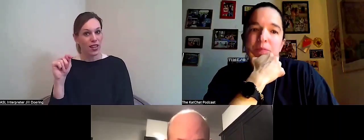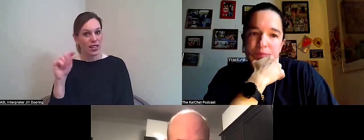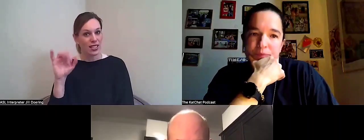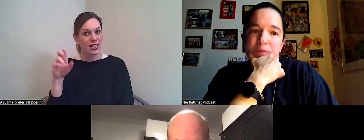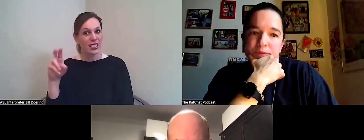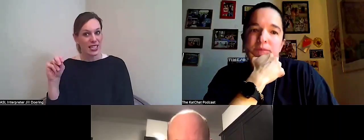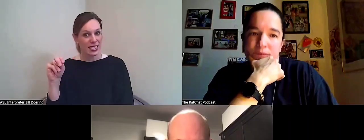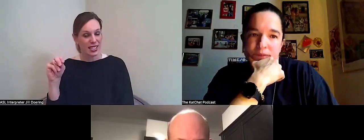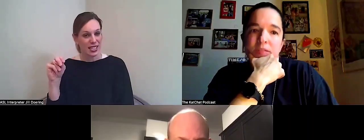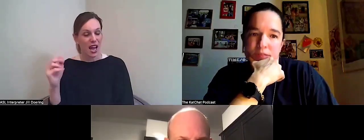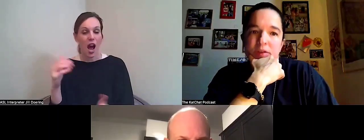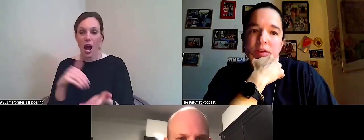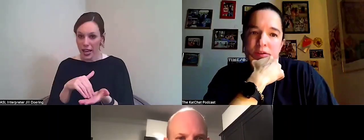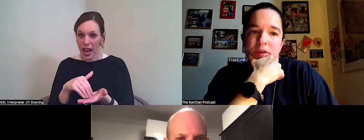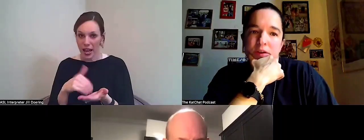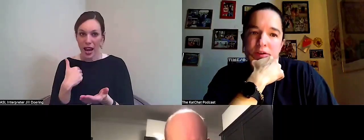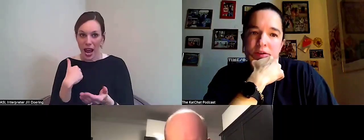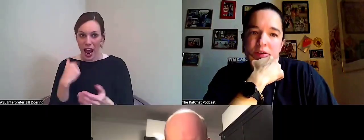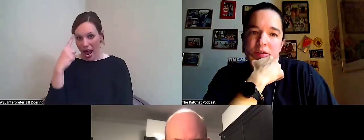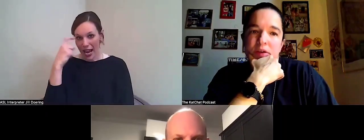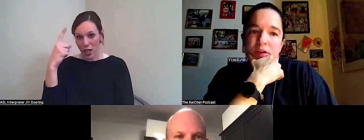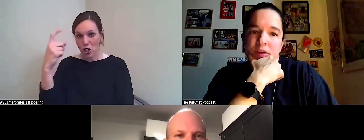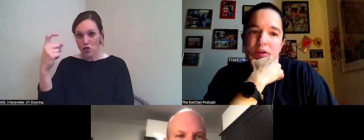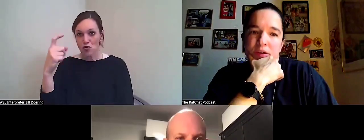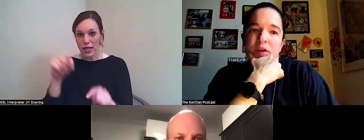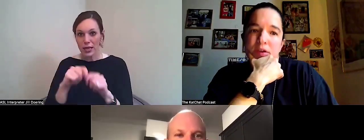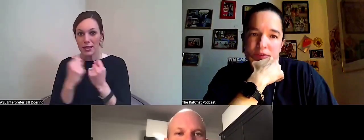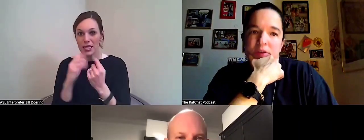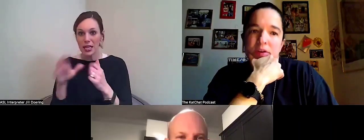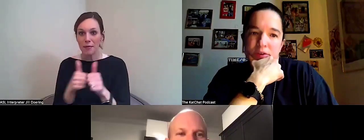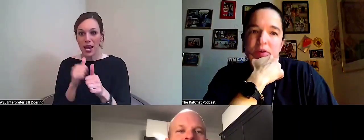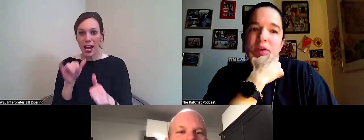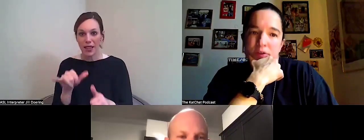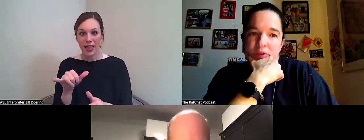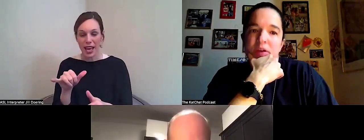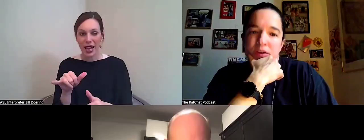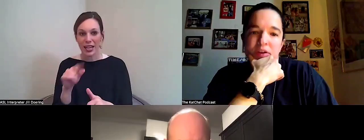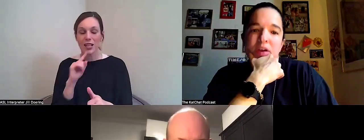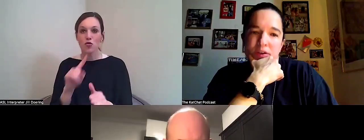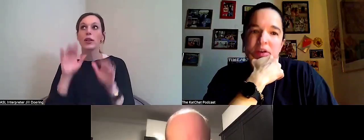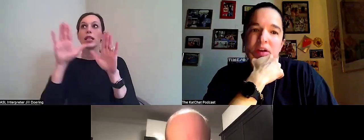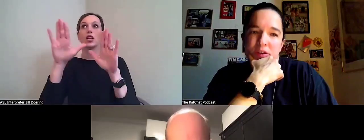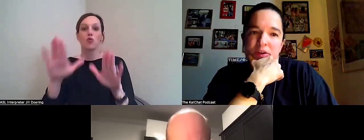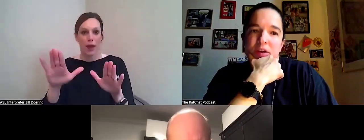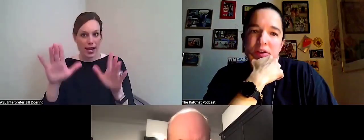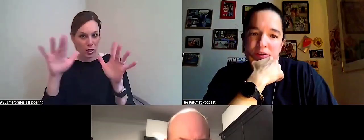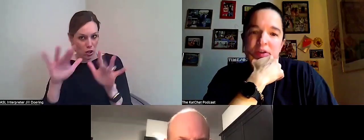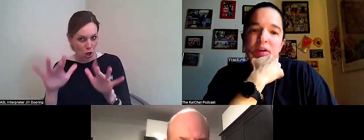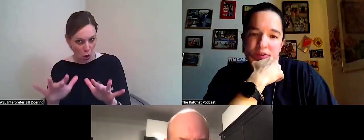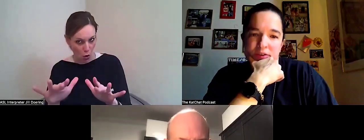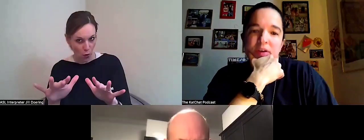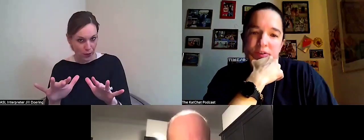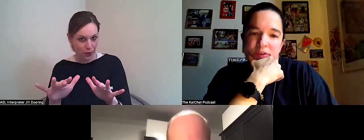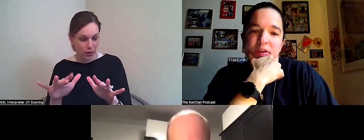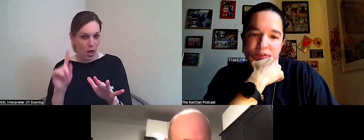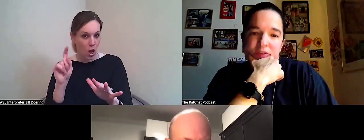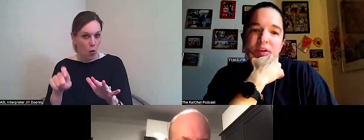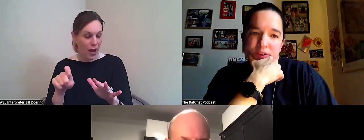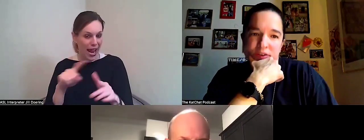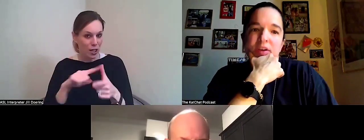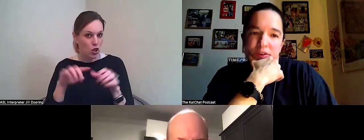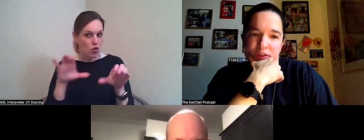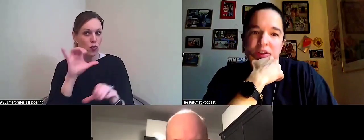Again, it's I had a dream team behind it, and it's really great snow. We had to shoot it in like